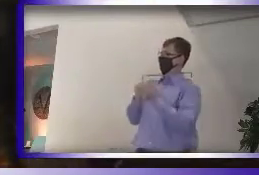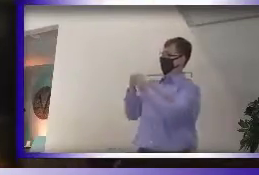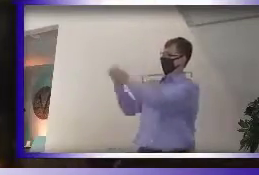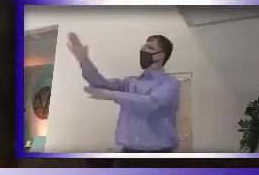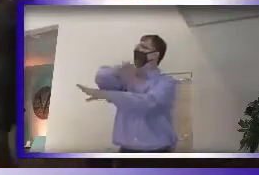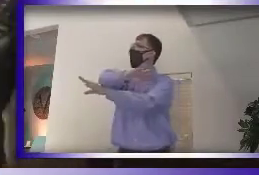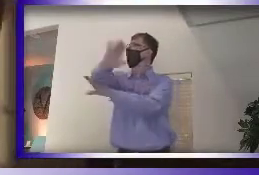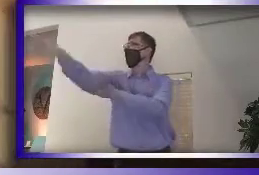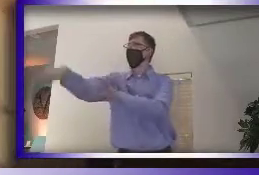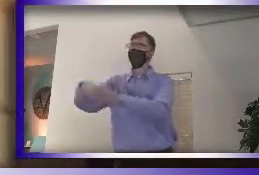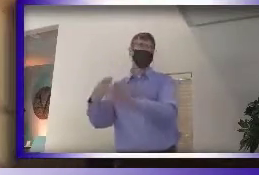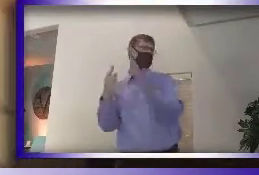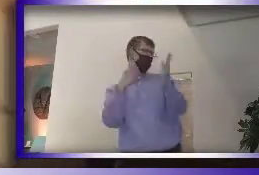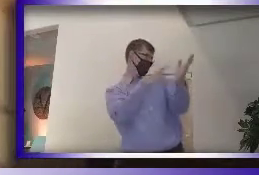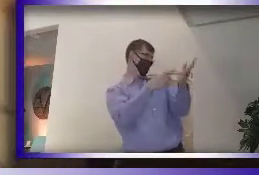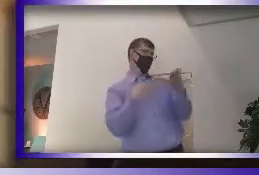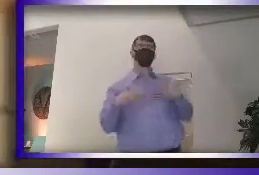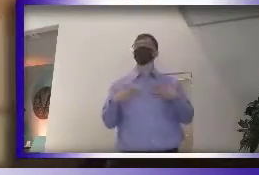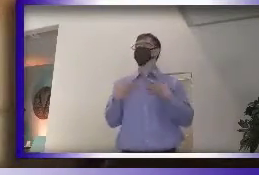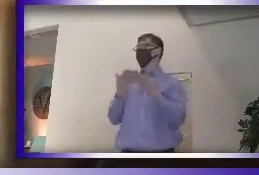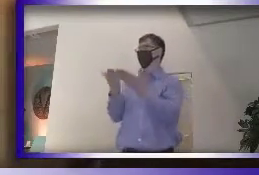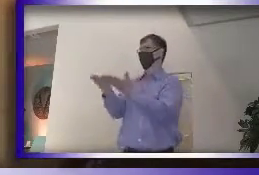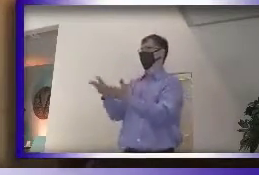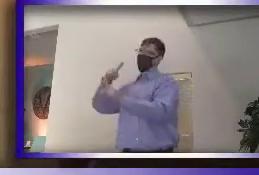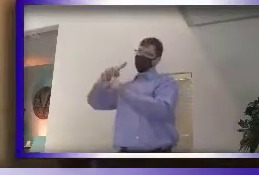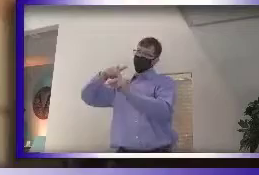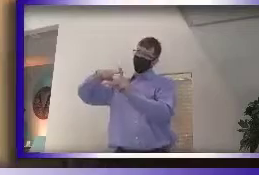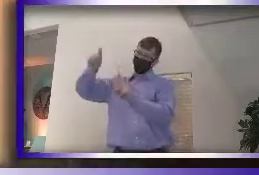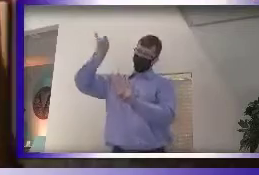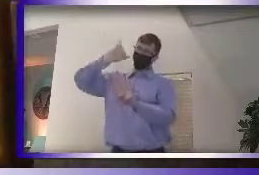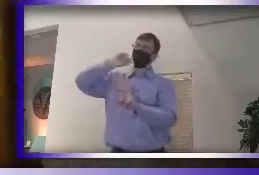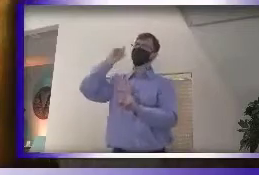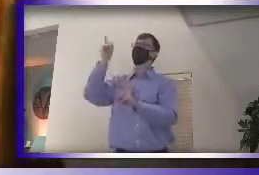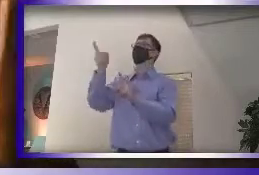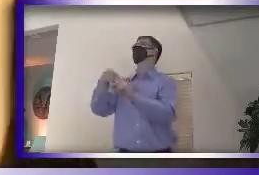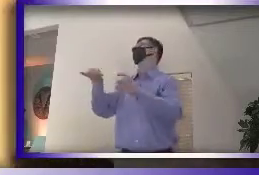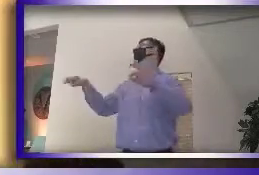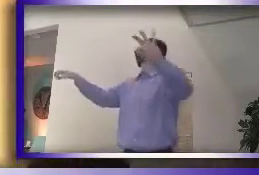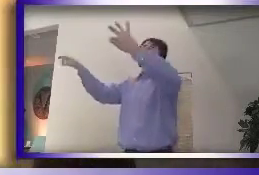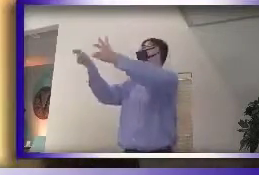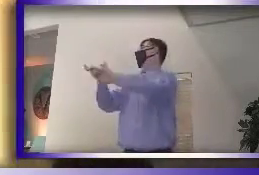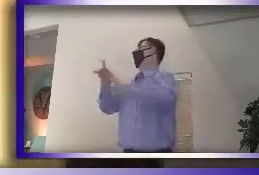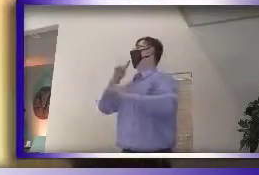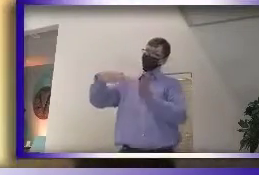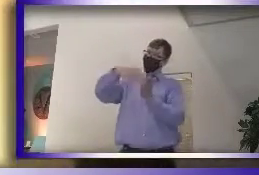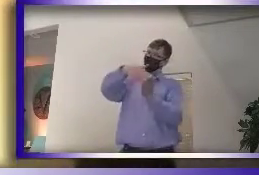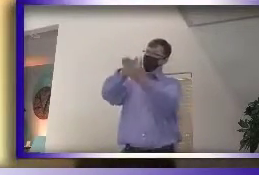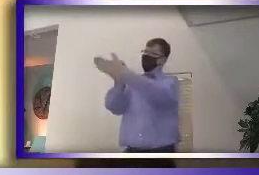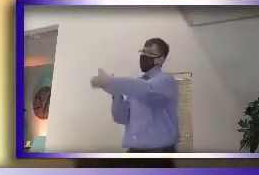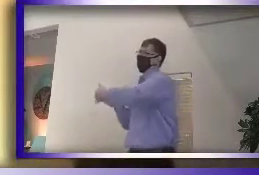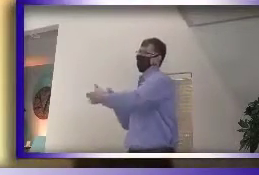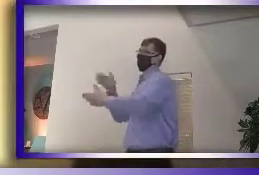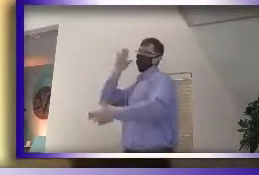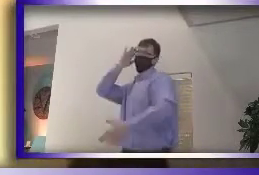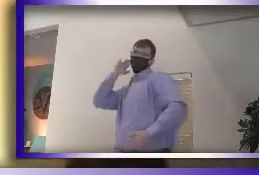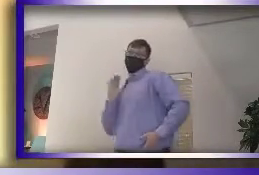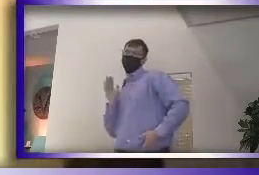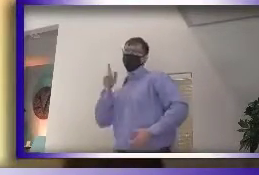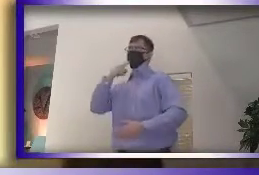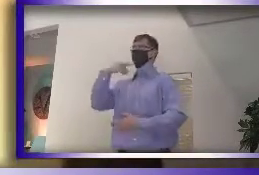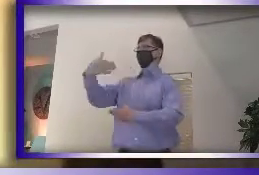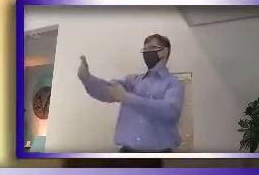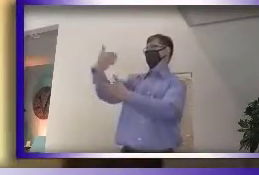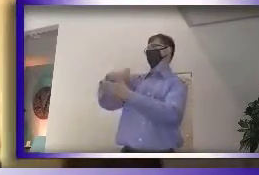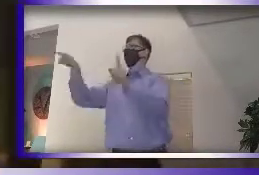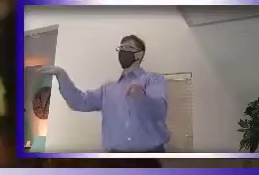be in my head. Educated, able to take care of herself no matter what. She was the last of the sisters to live,